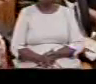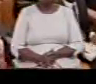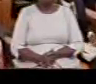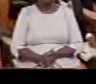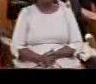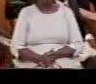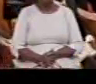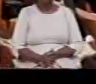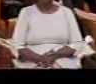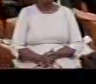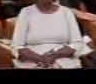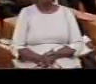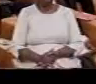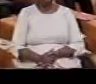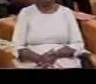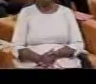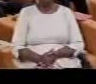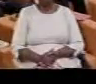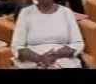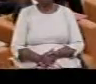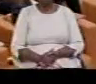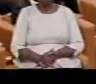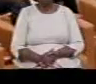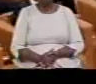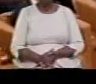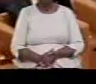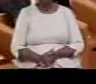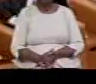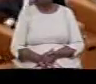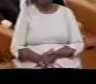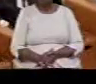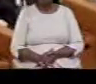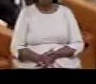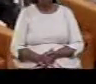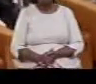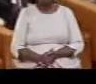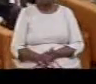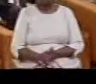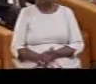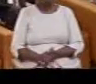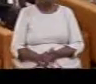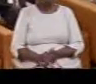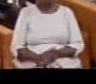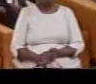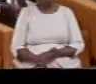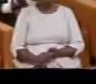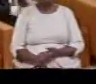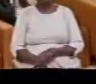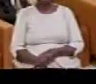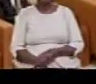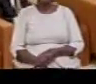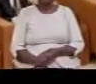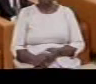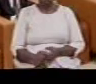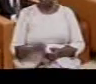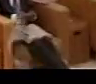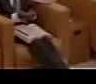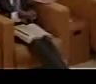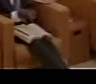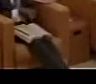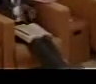Shall we pray? Our gracious Father and our Lord, we bless your name, we worship you, we appreciate you, mighty